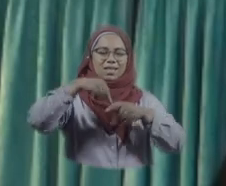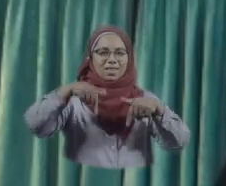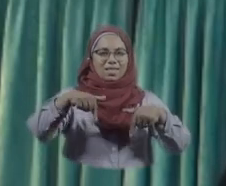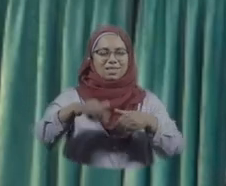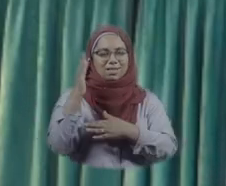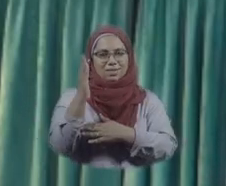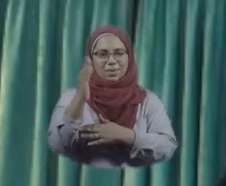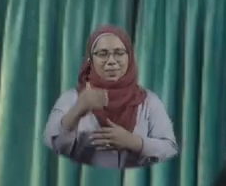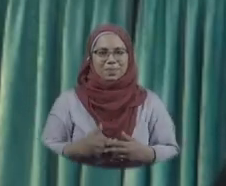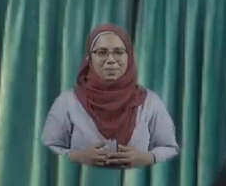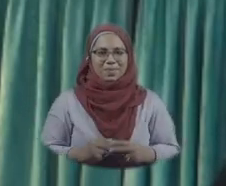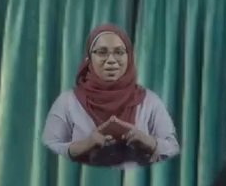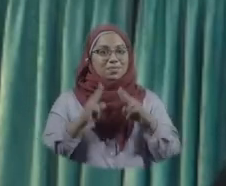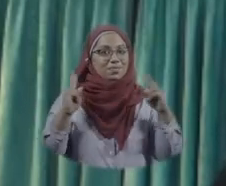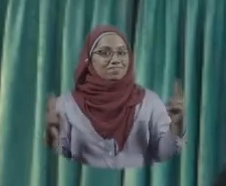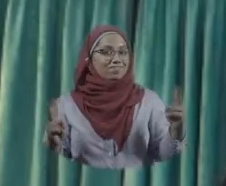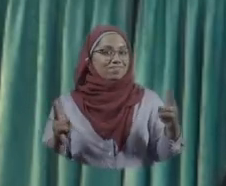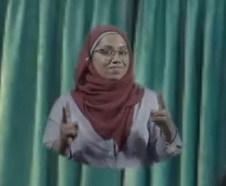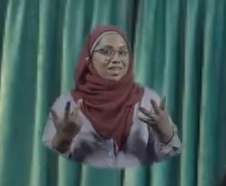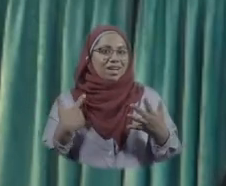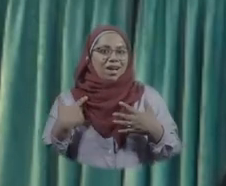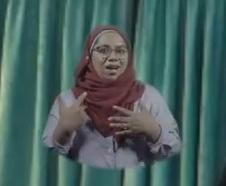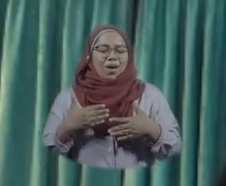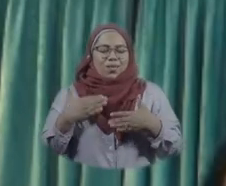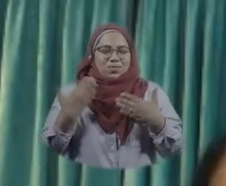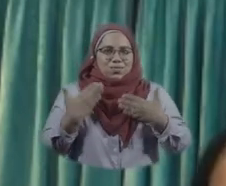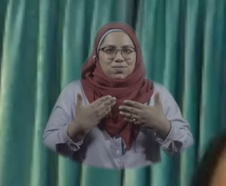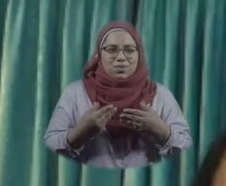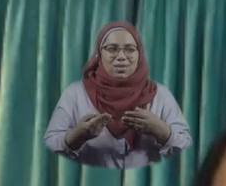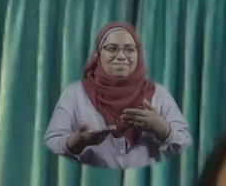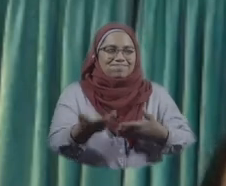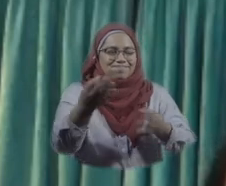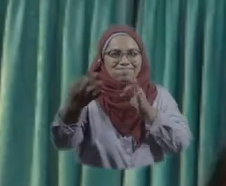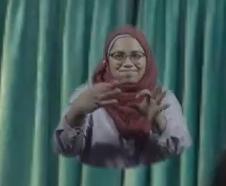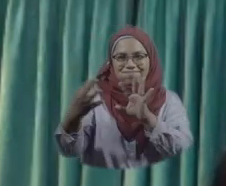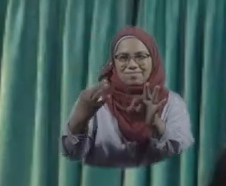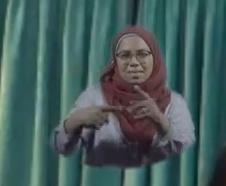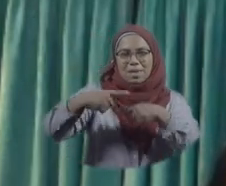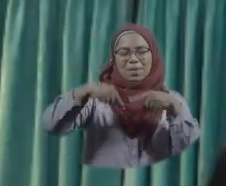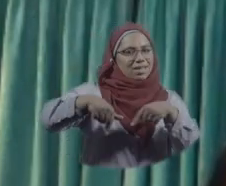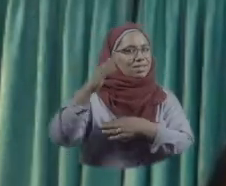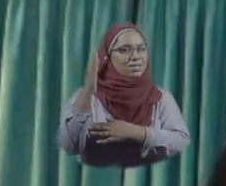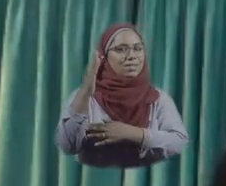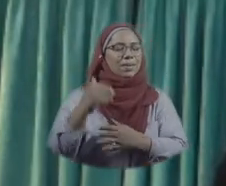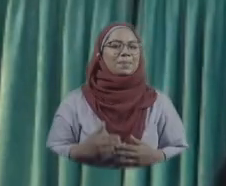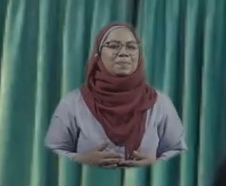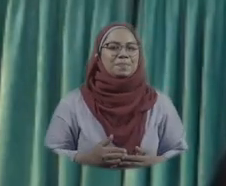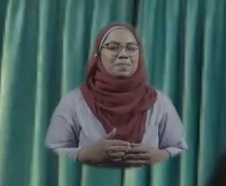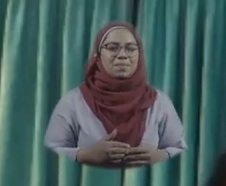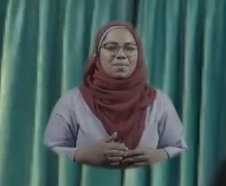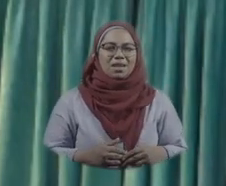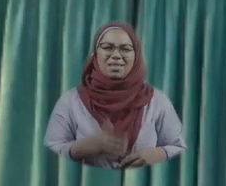I'm very overwhelmed by the love that you guys have given us. He has been quite sad as